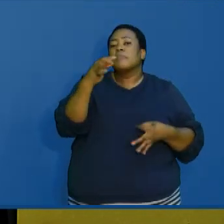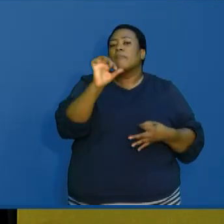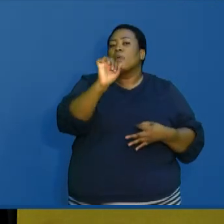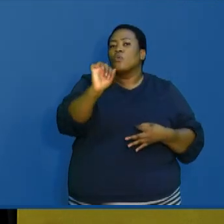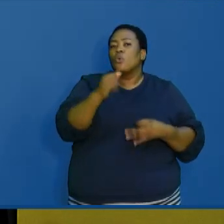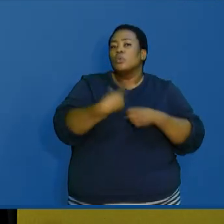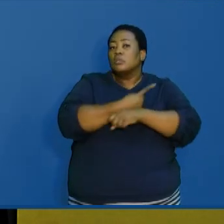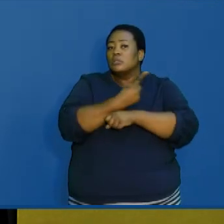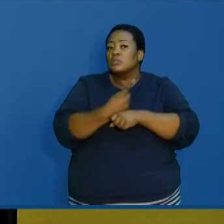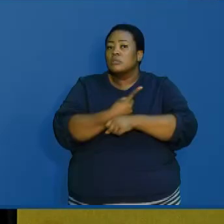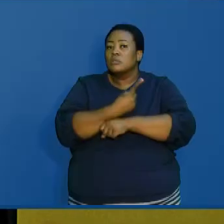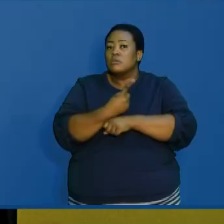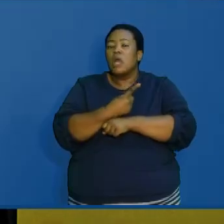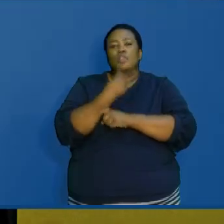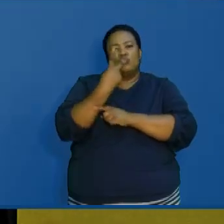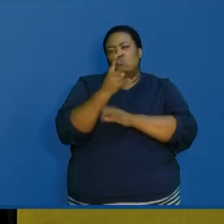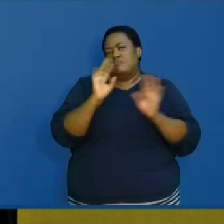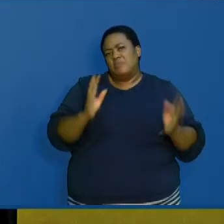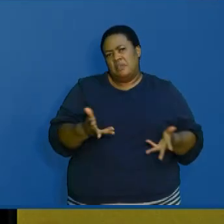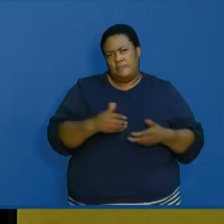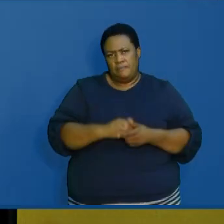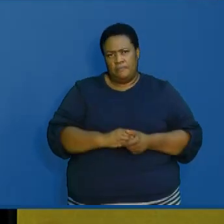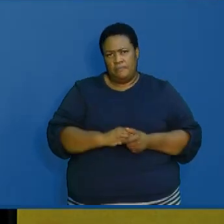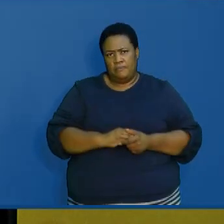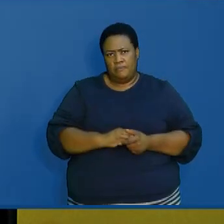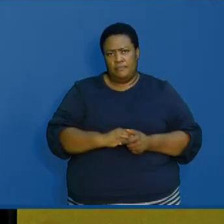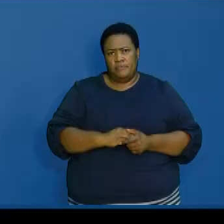So spend 60 minutes for each genre.